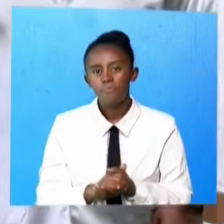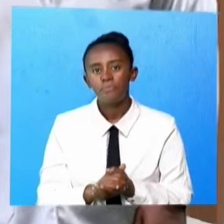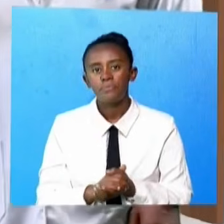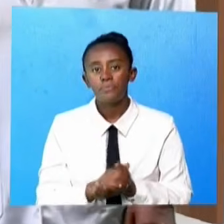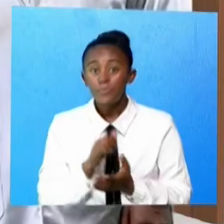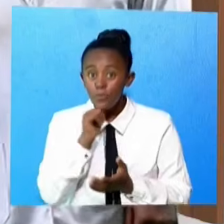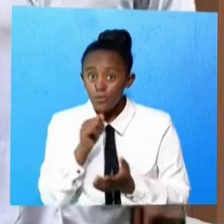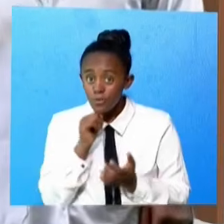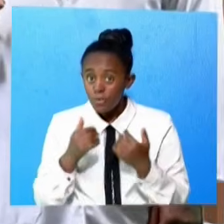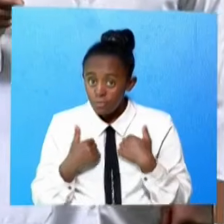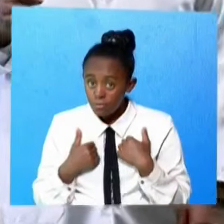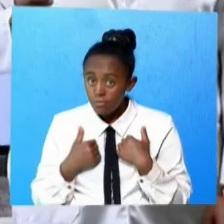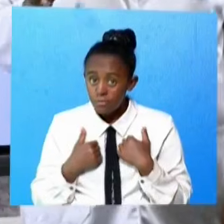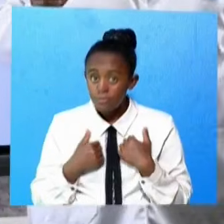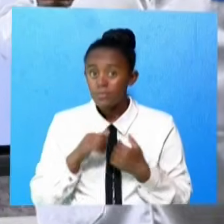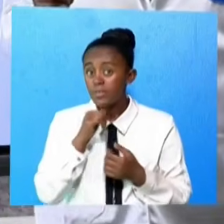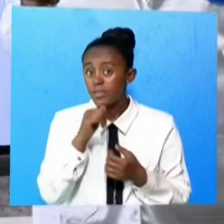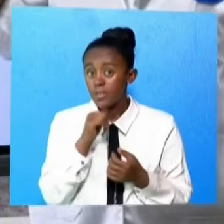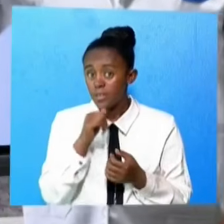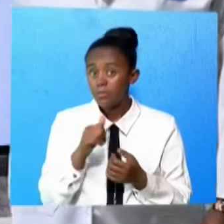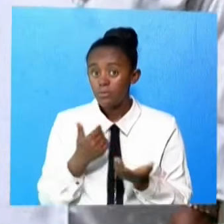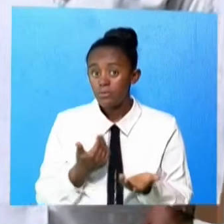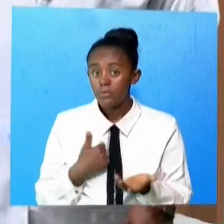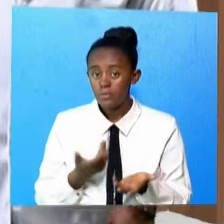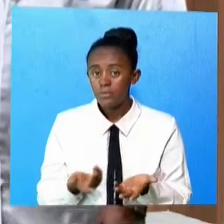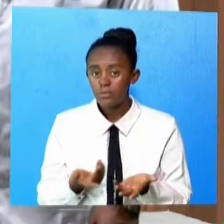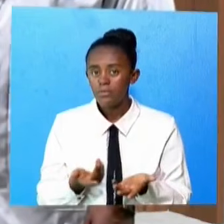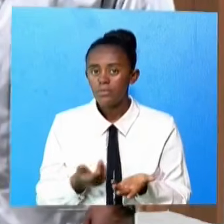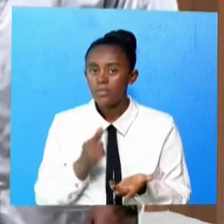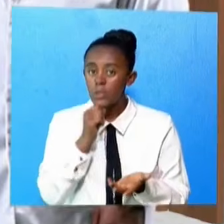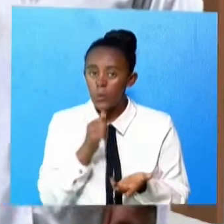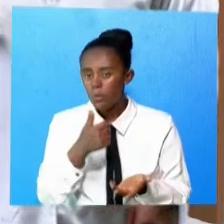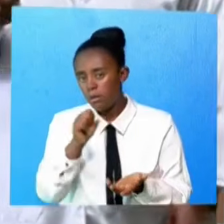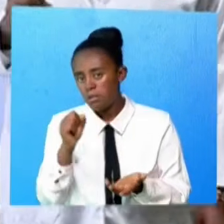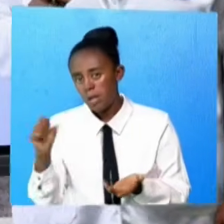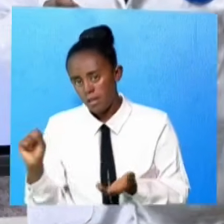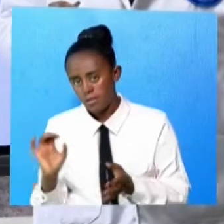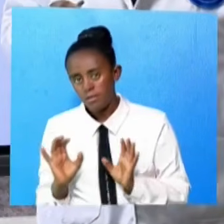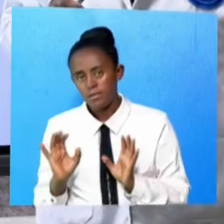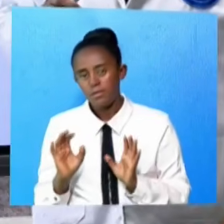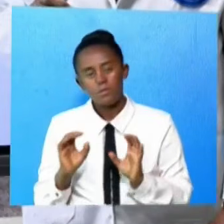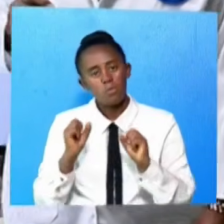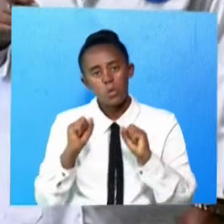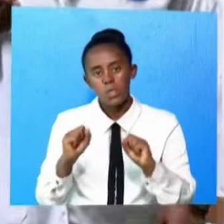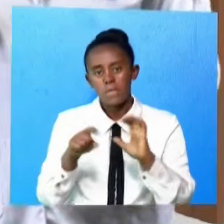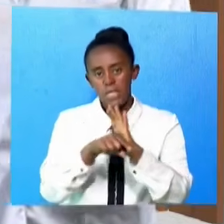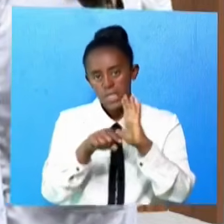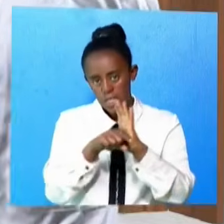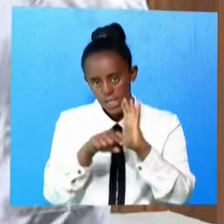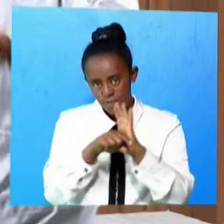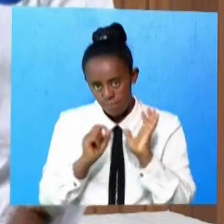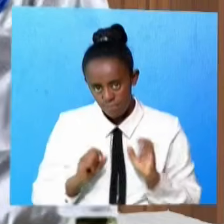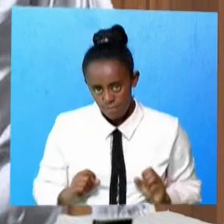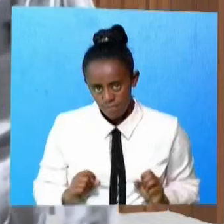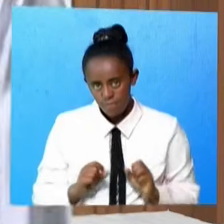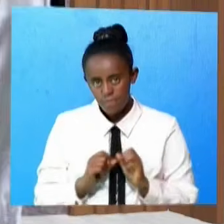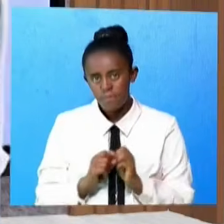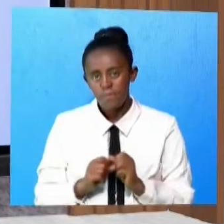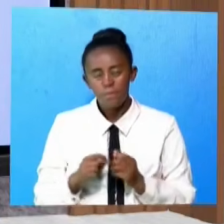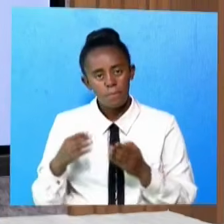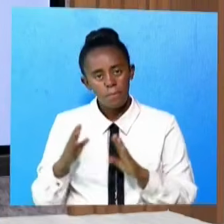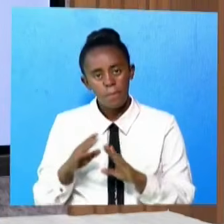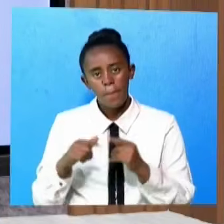not good in a good situation, not as is possible. Let's go and